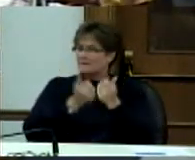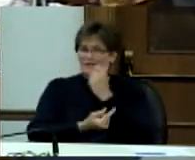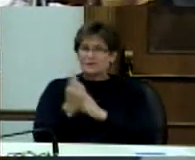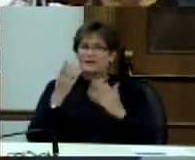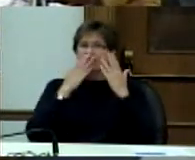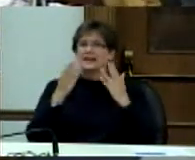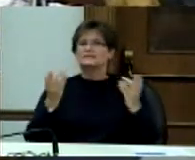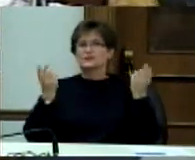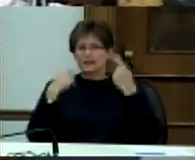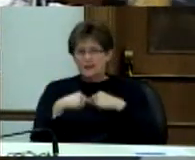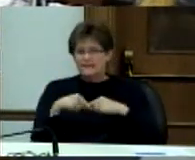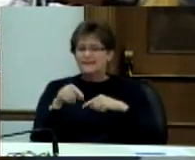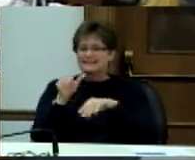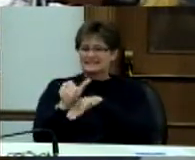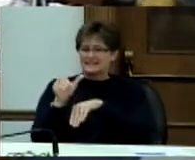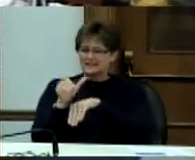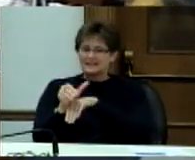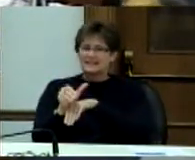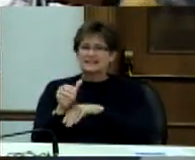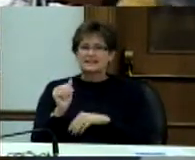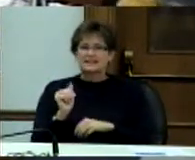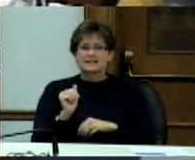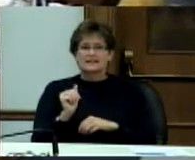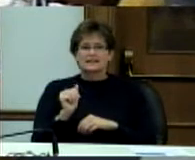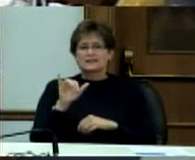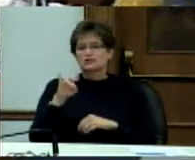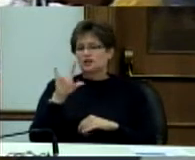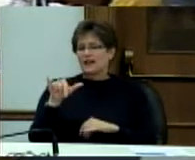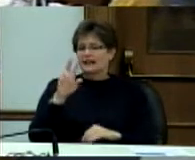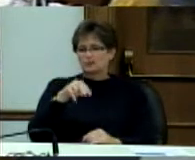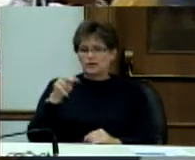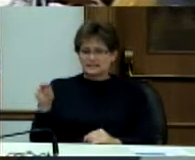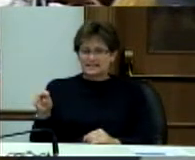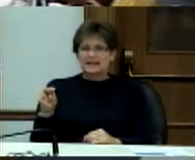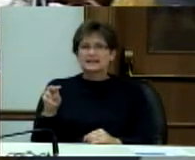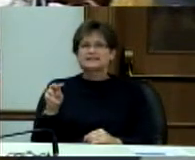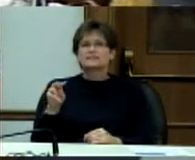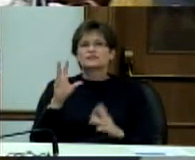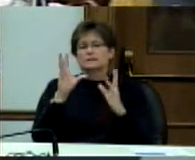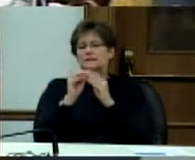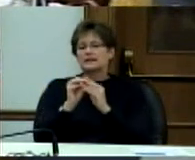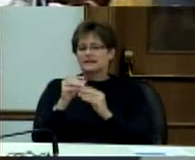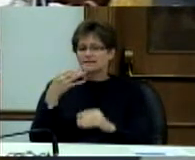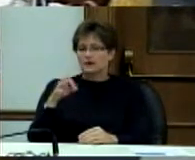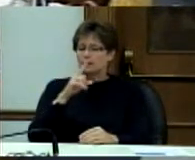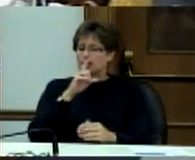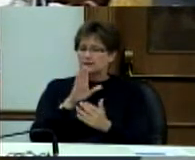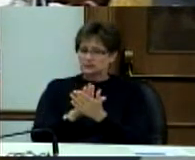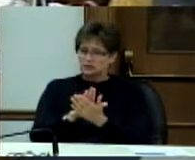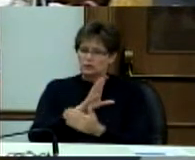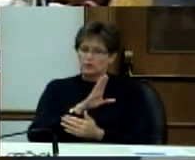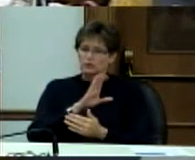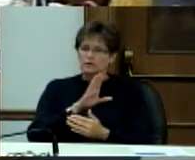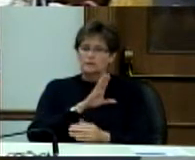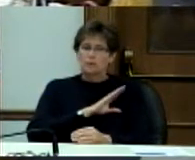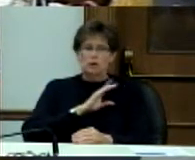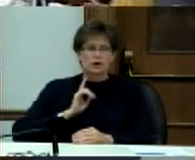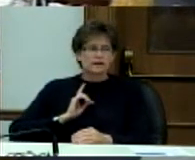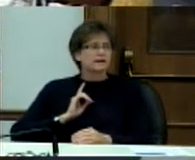Well, welcome everyone, and thank you for joining us this evening, July 22nd, meeting of the Faribault Public School